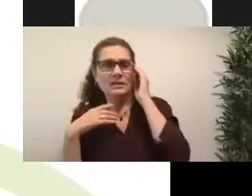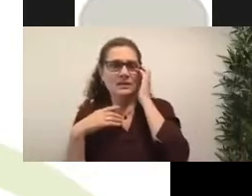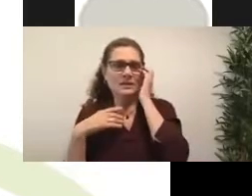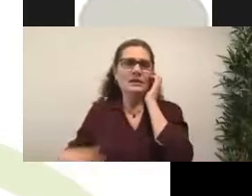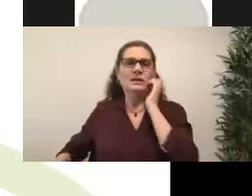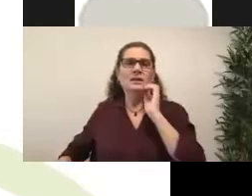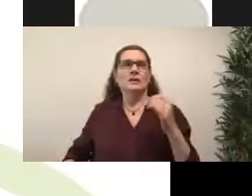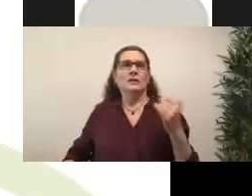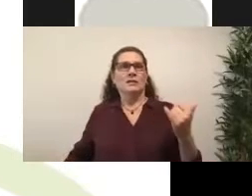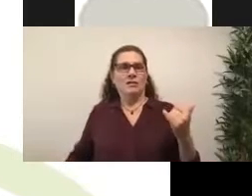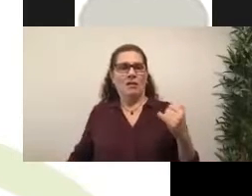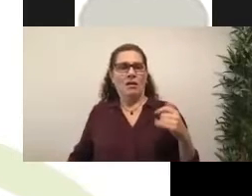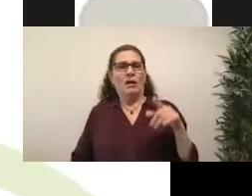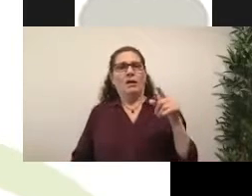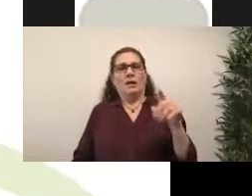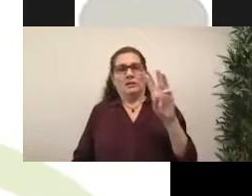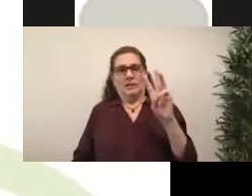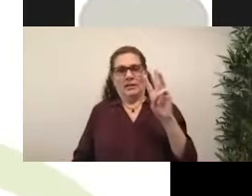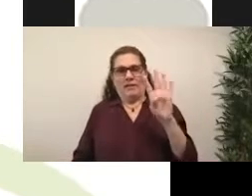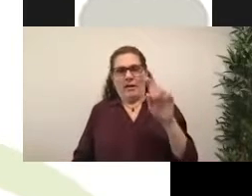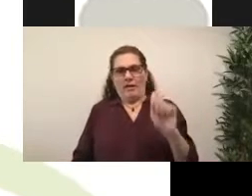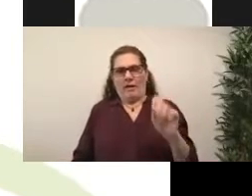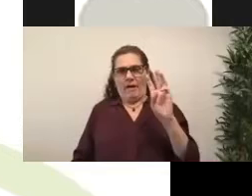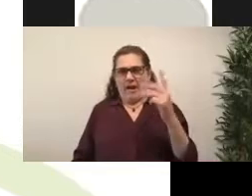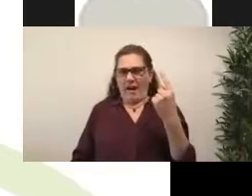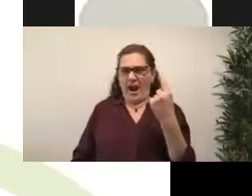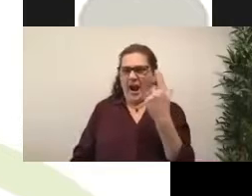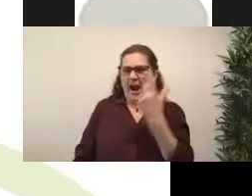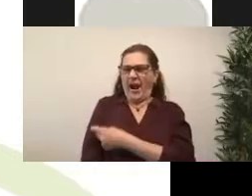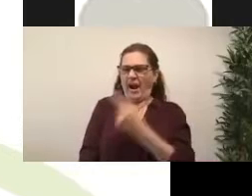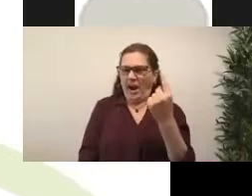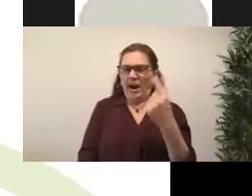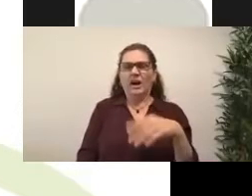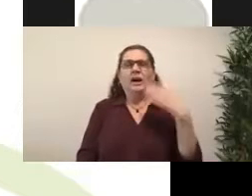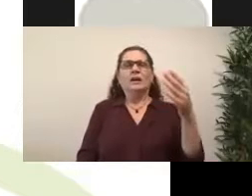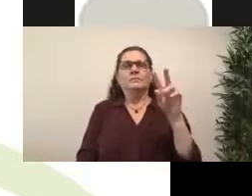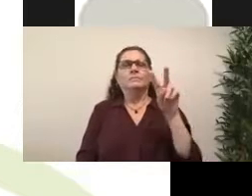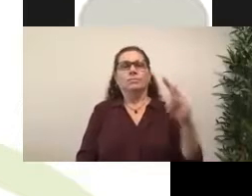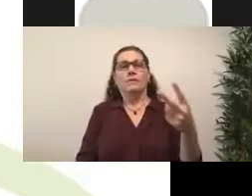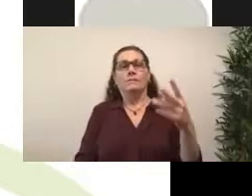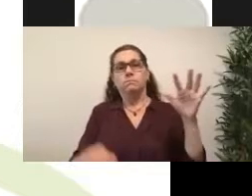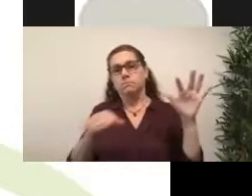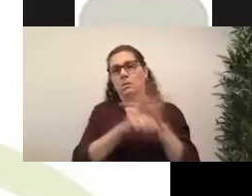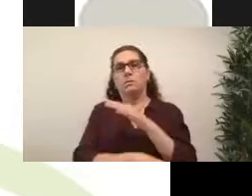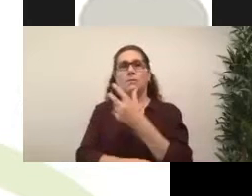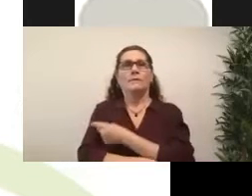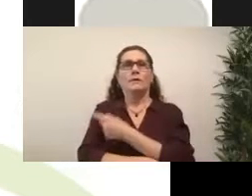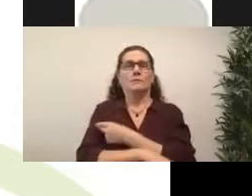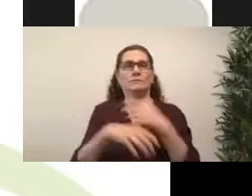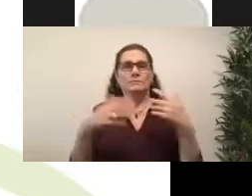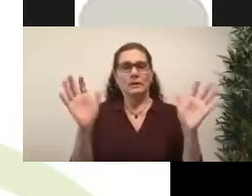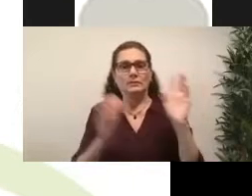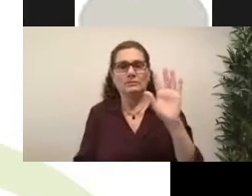something to talk about at Thanksgiving gatherings, we know that Thanksgiving brings families together, and it's a good time to